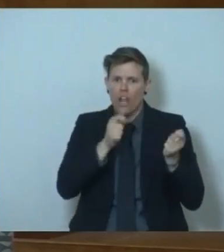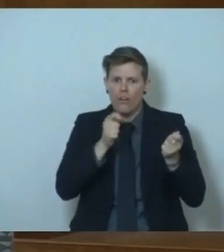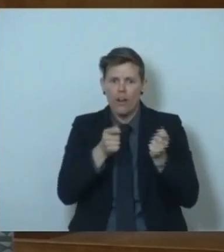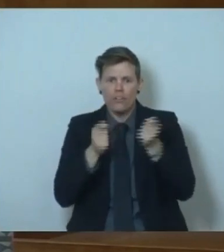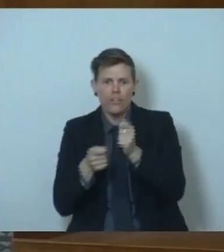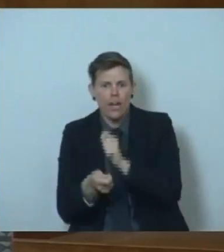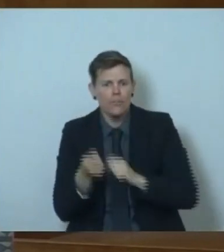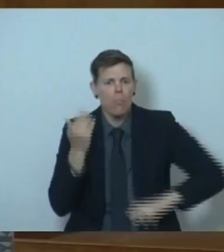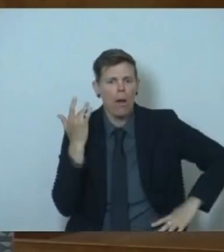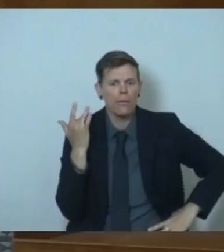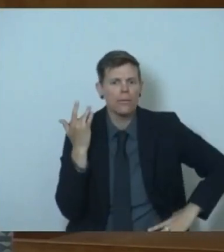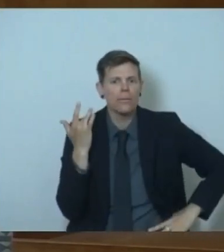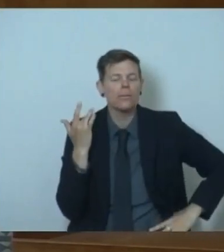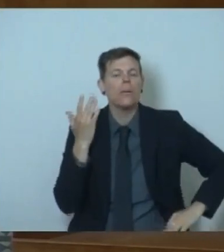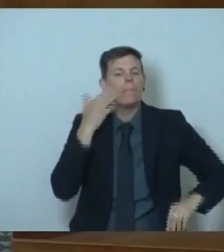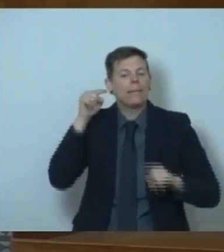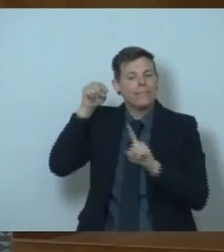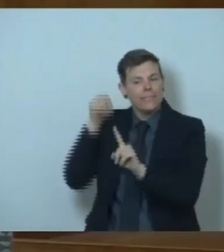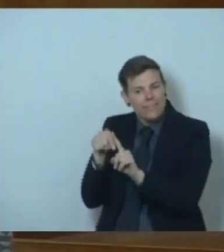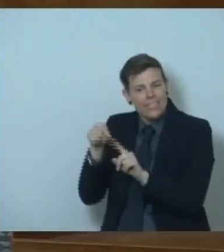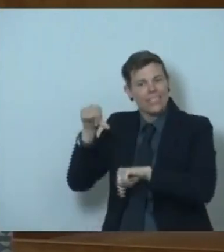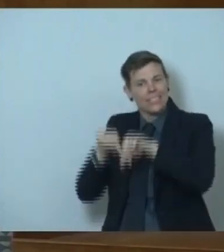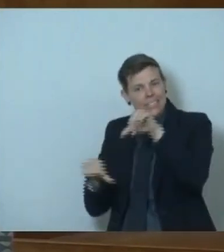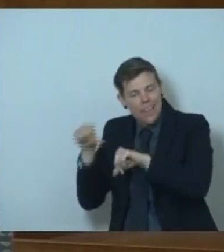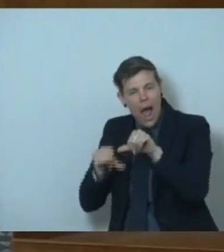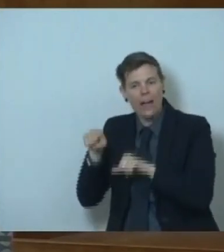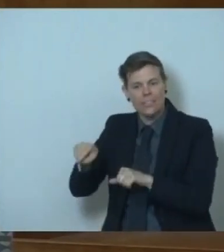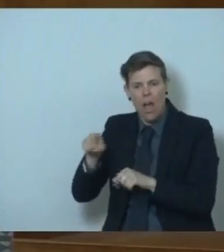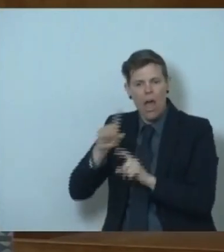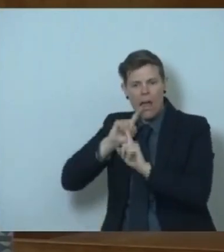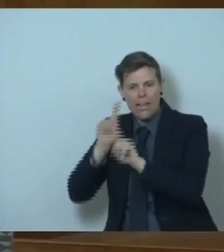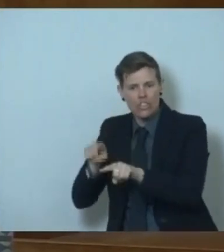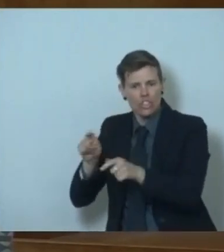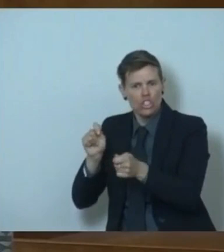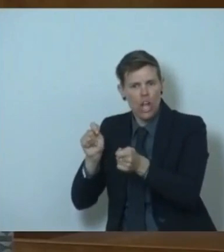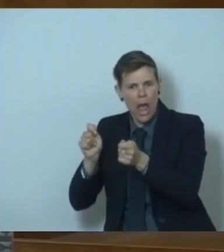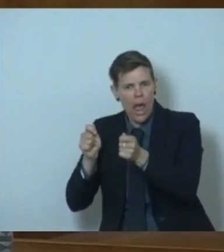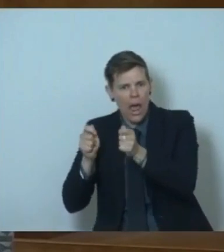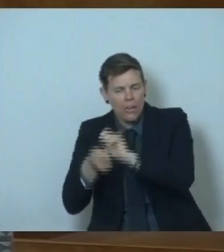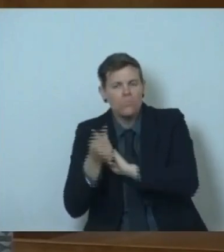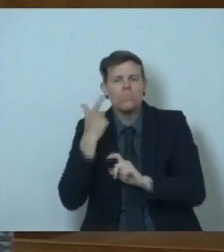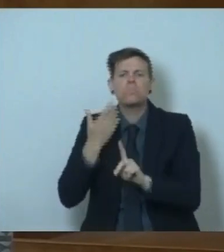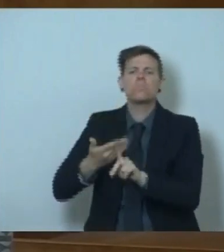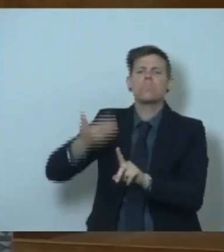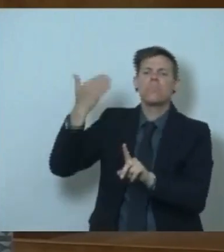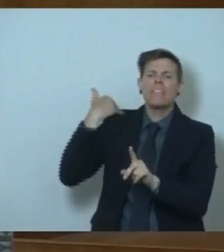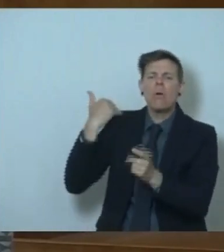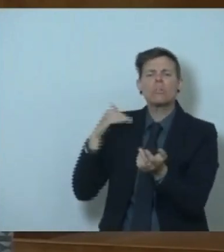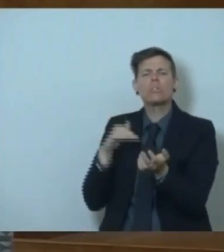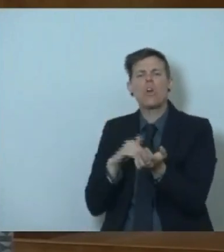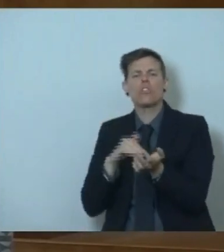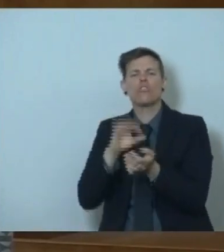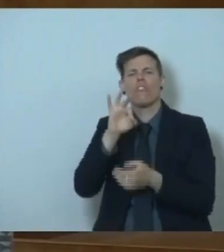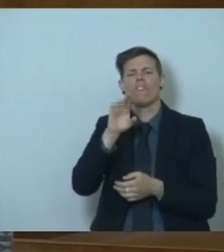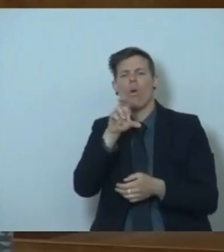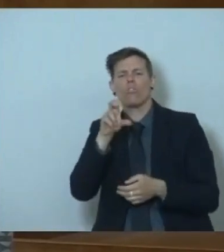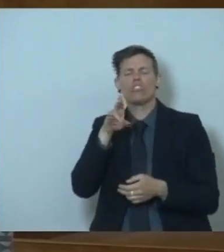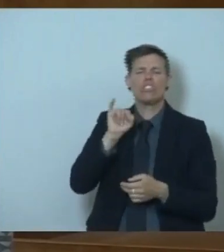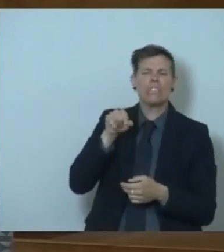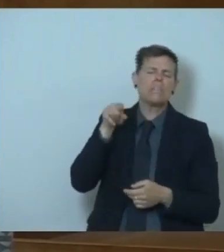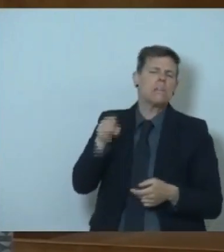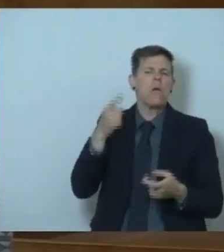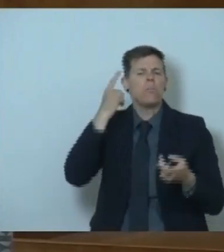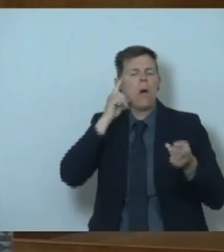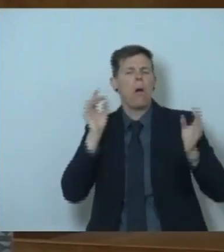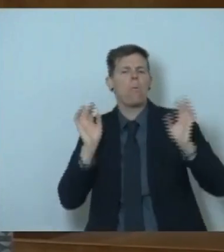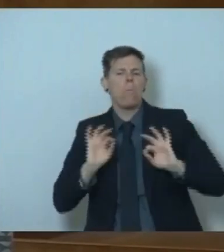was the basis of Dr. Fauci's opinion was a single-layer cloth mask used by people who worked in an intensive care unit with